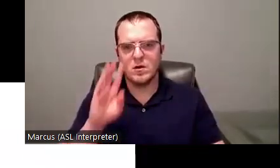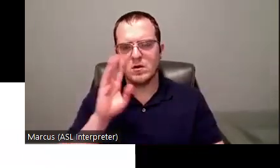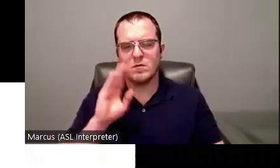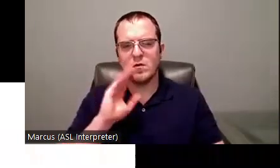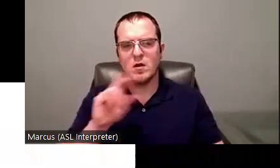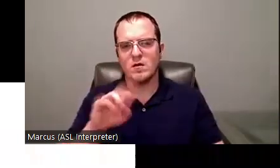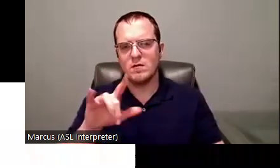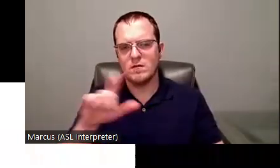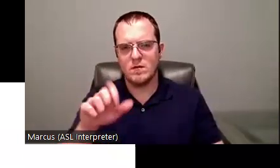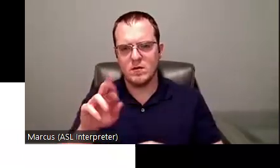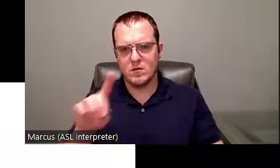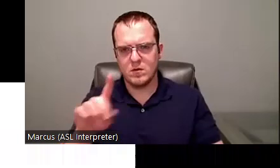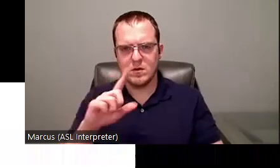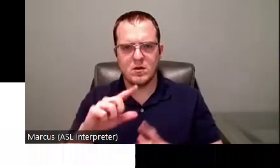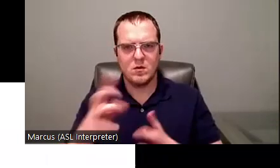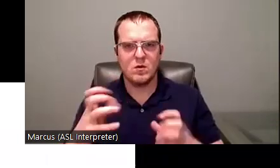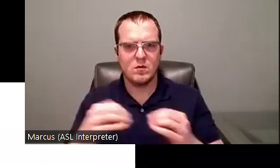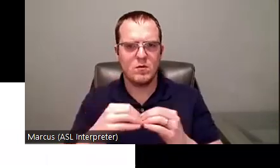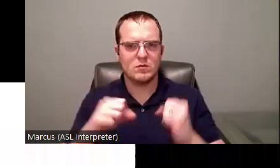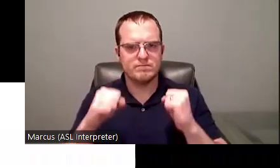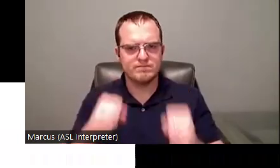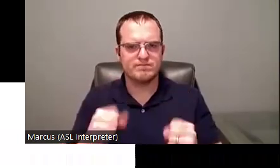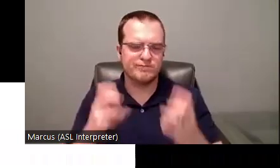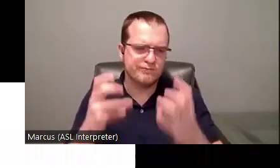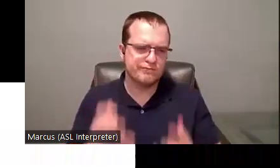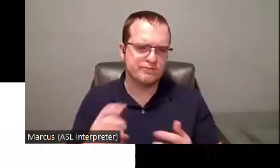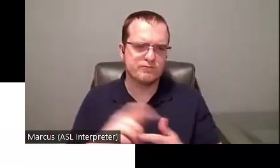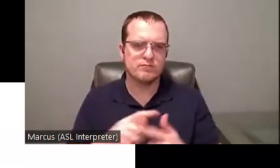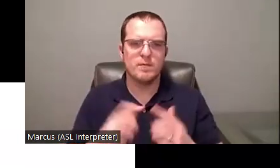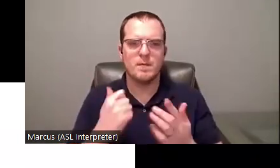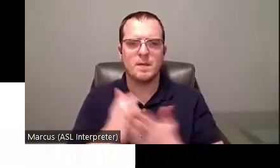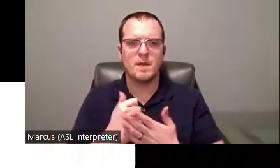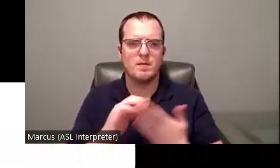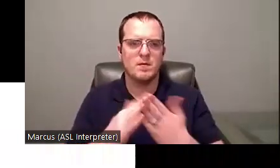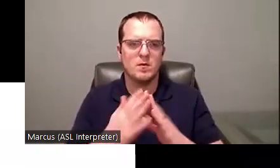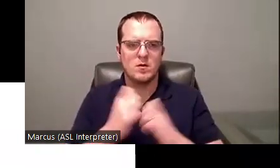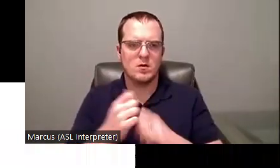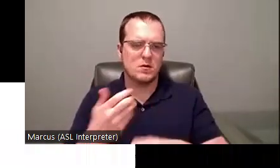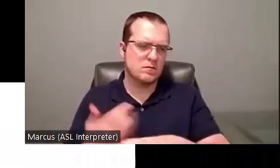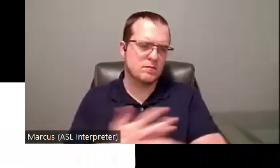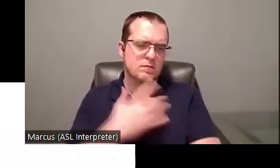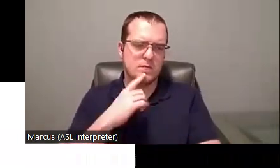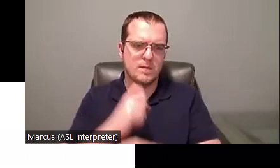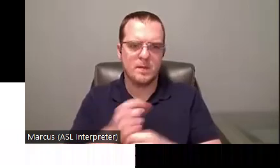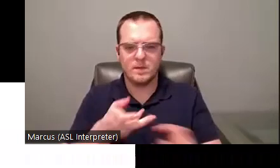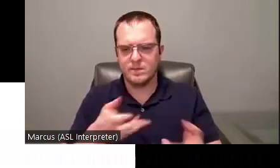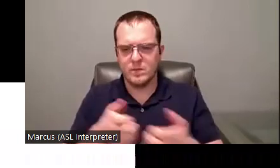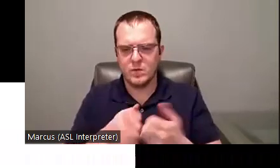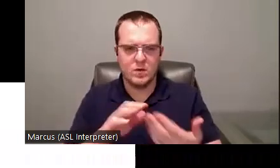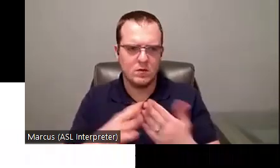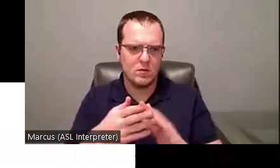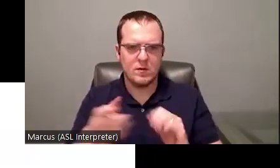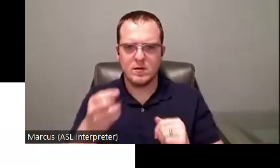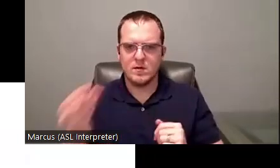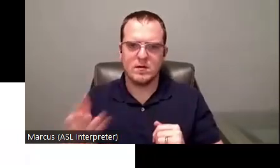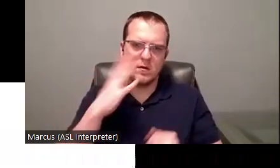to create more density and help the community thrive. In talks with the community, it has been brought to our attention